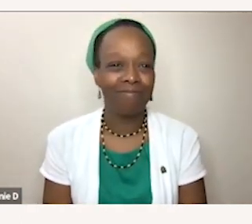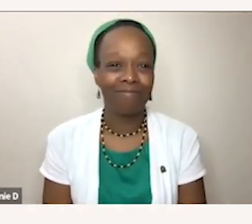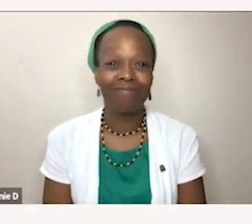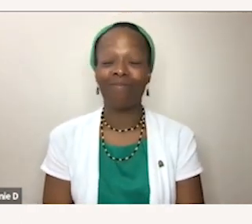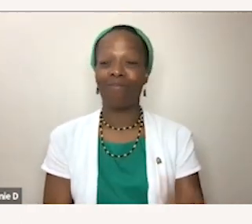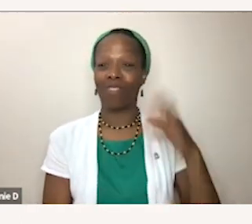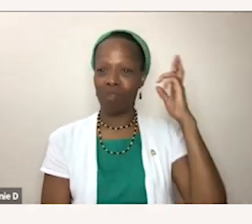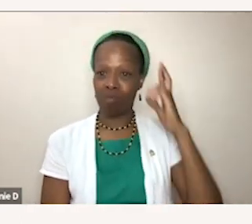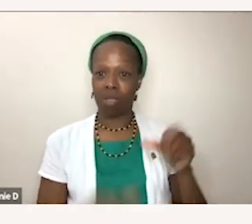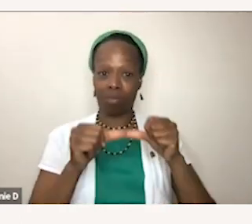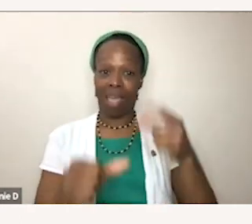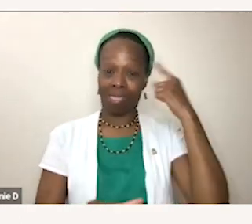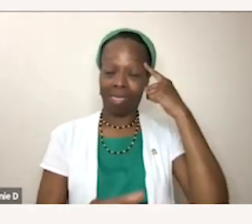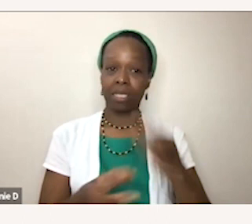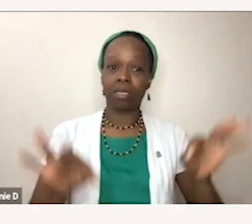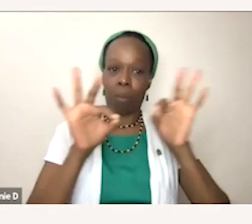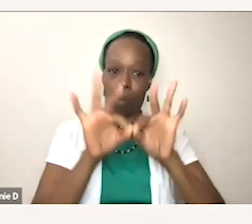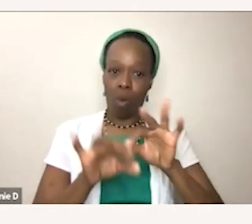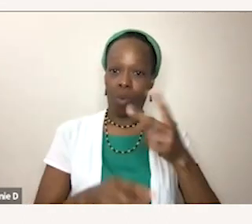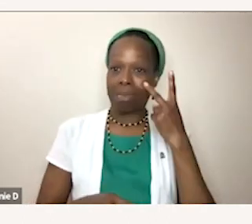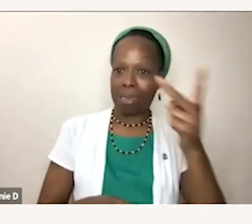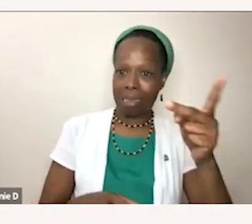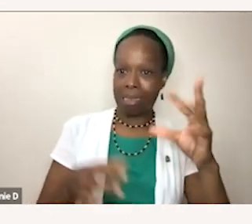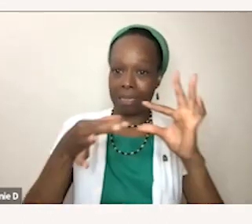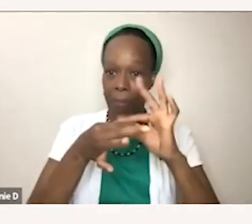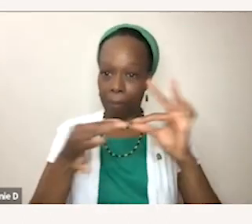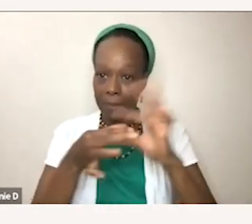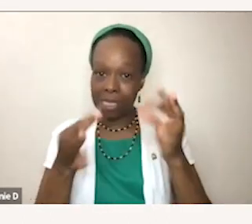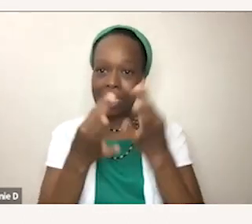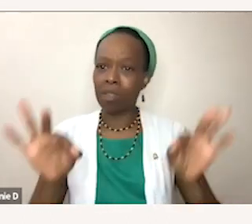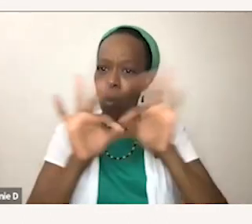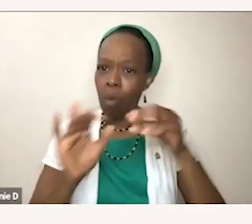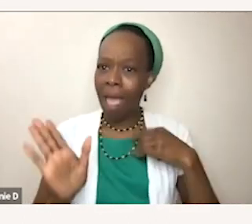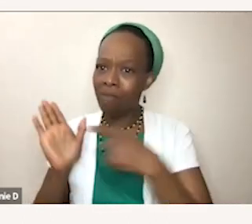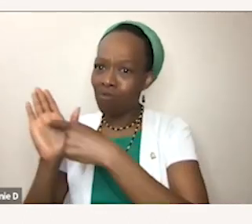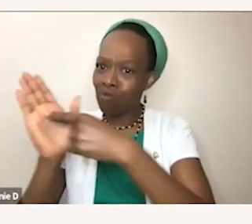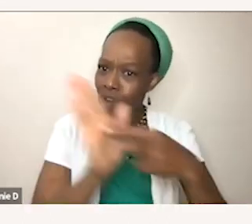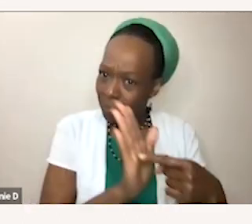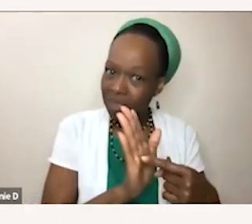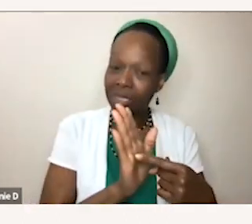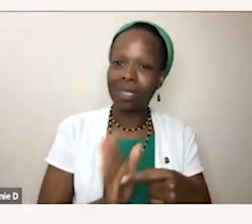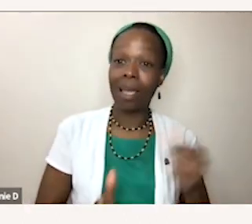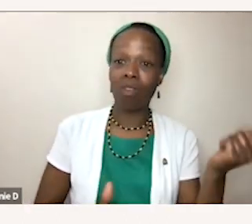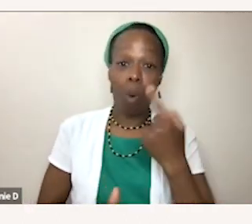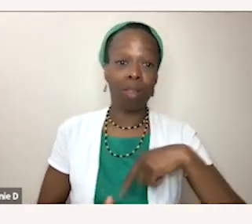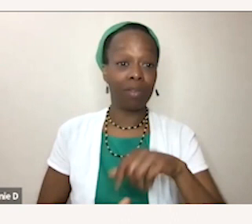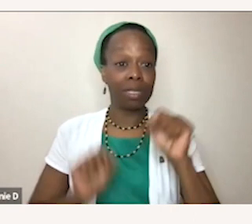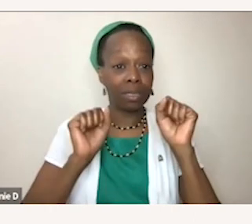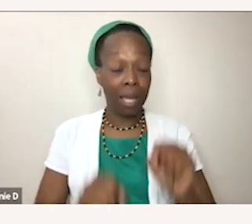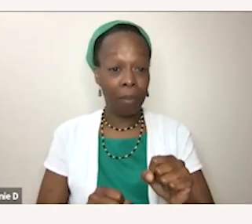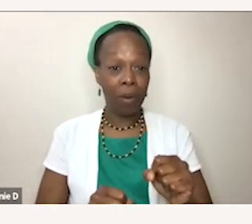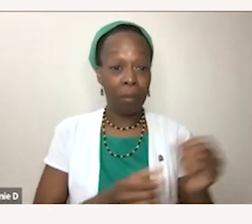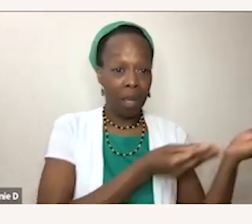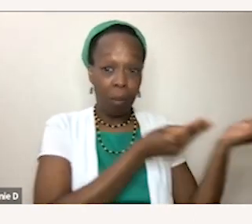And I think it's really important when we're sort of seeing obviously his message and the importance of representation, and all of us actually being able to be brought into the